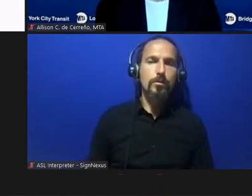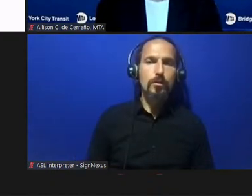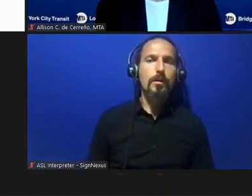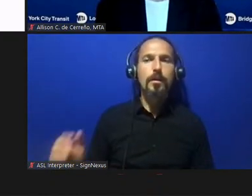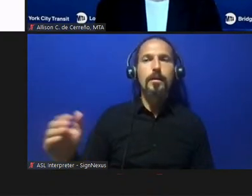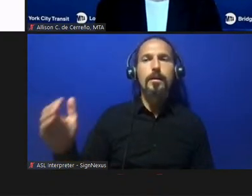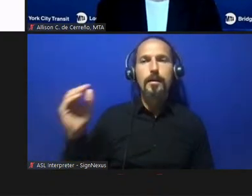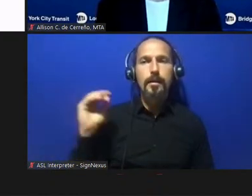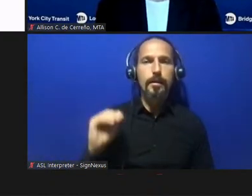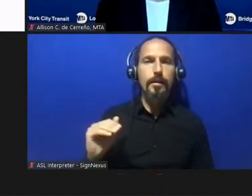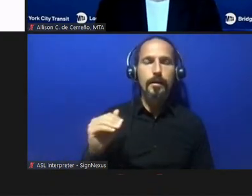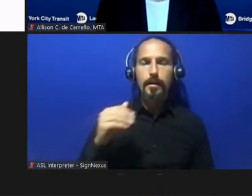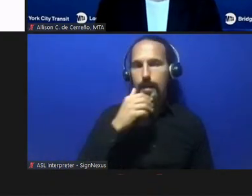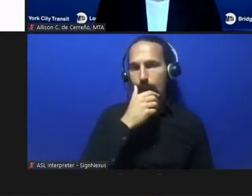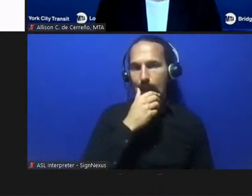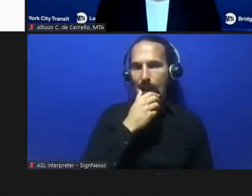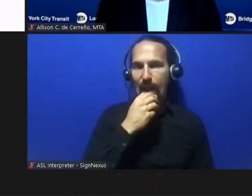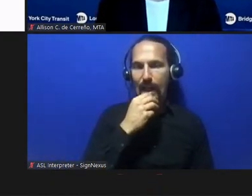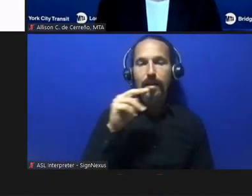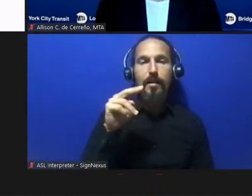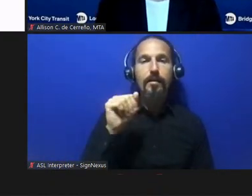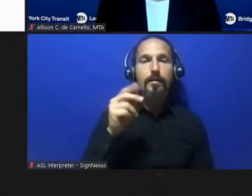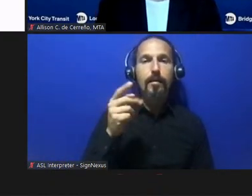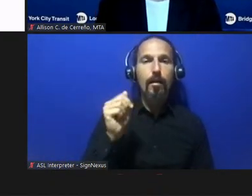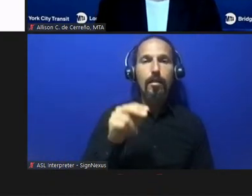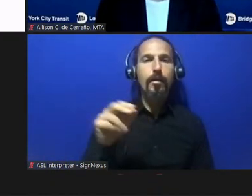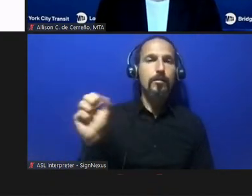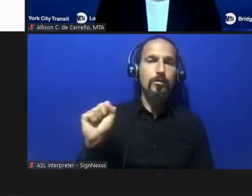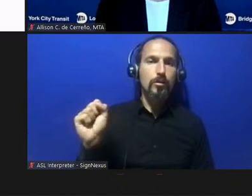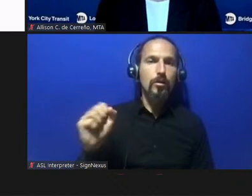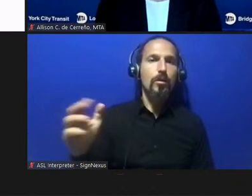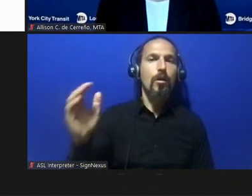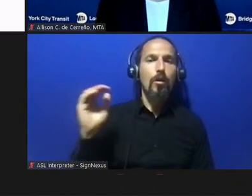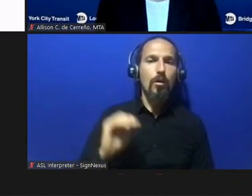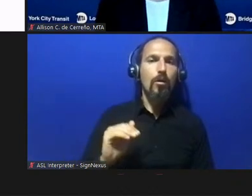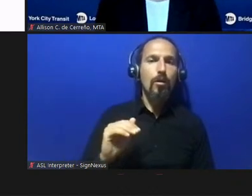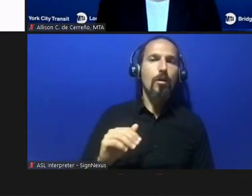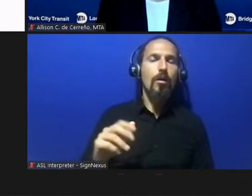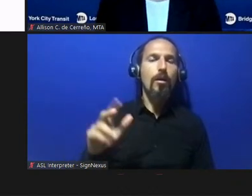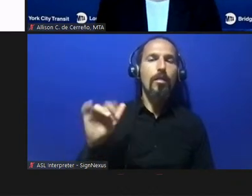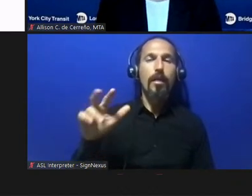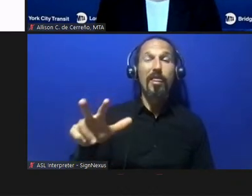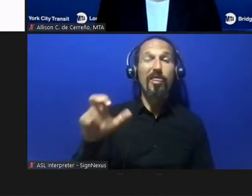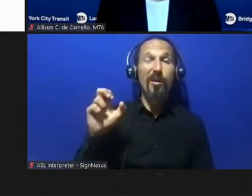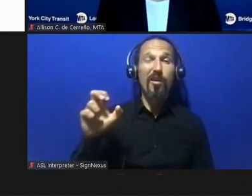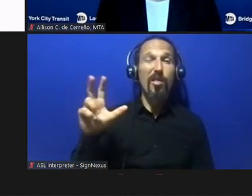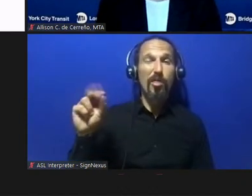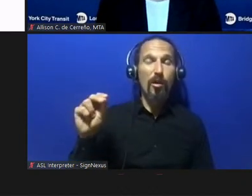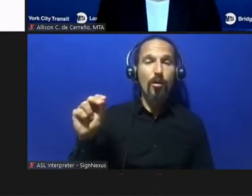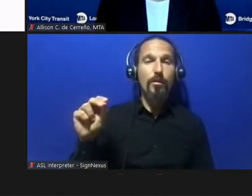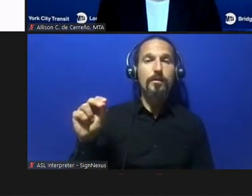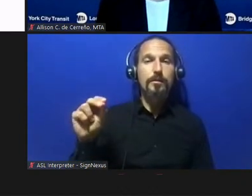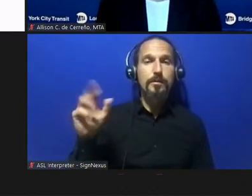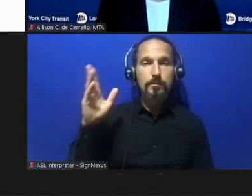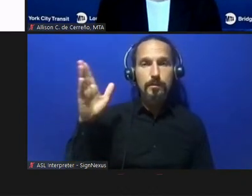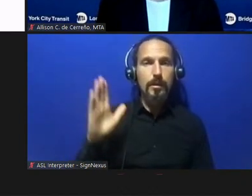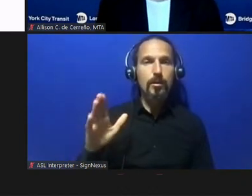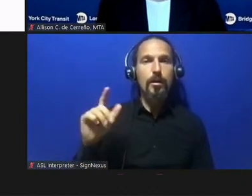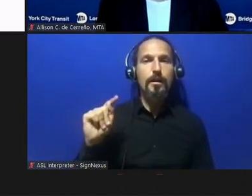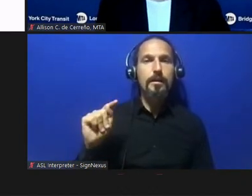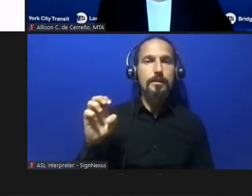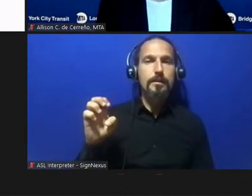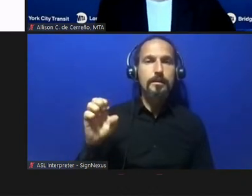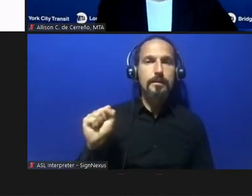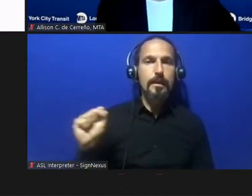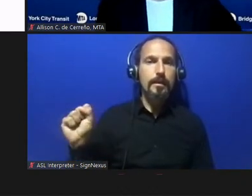our next speaker is nathan stedola followed by our 330th speaker on the list tess